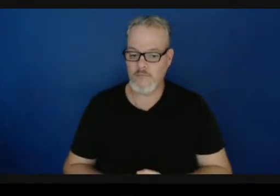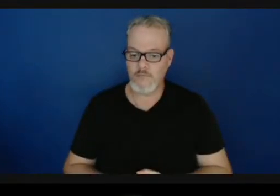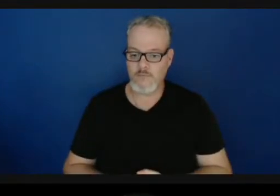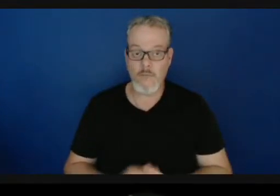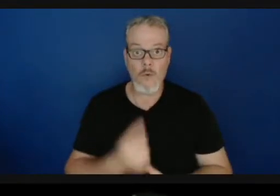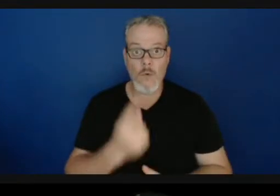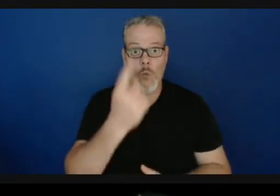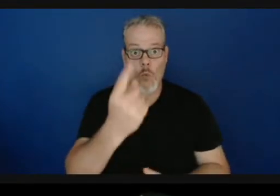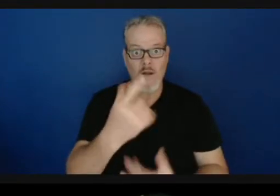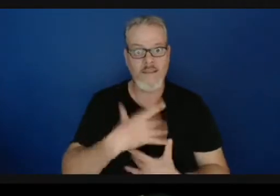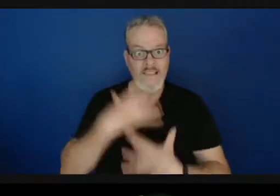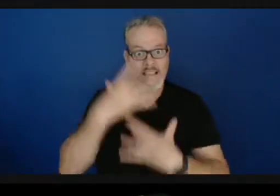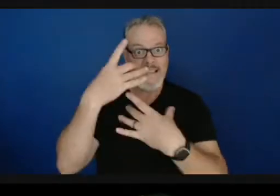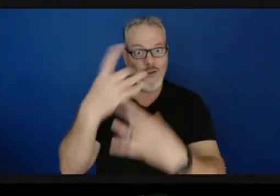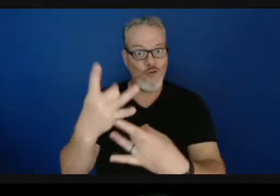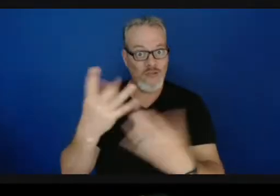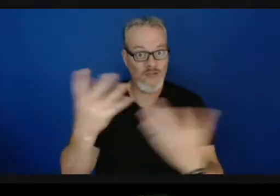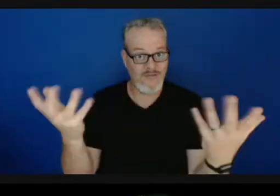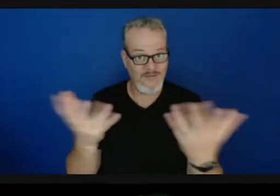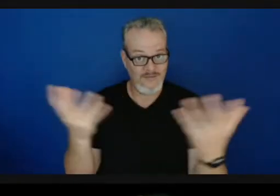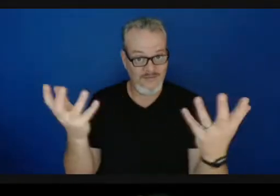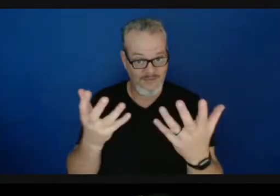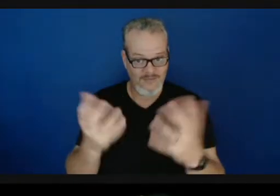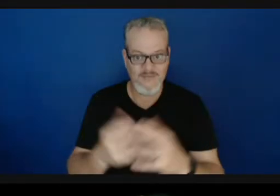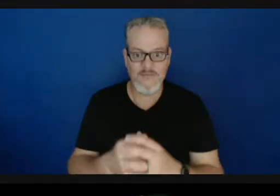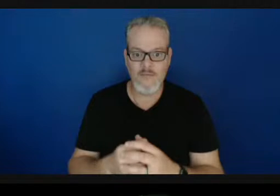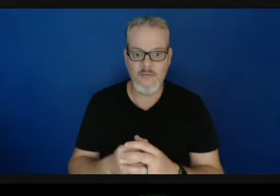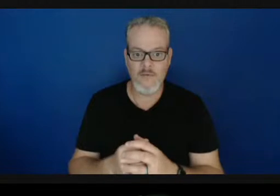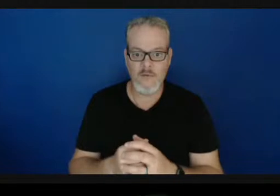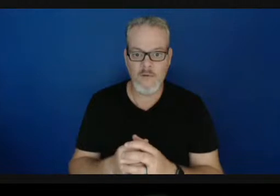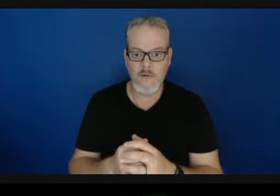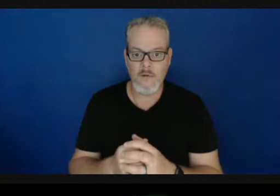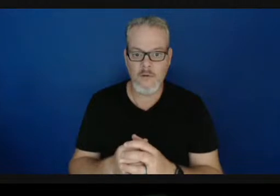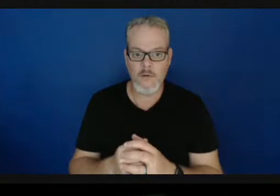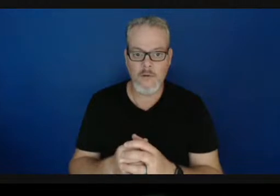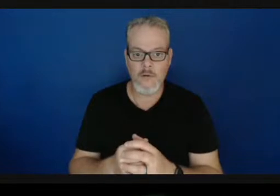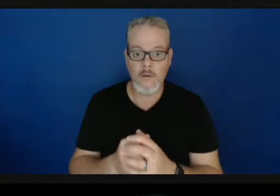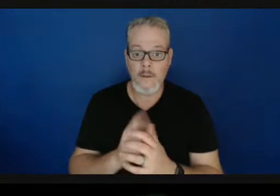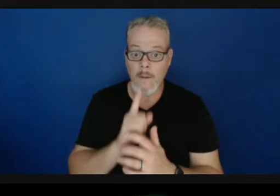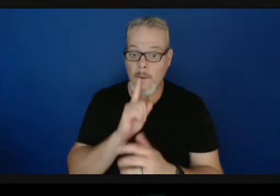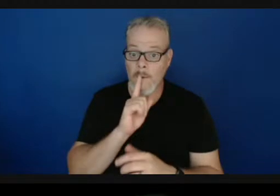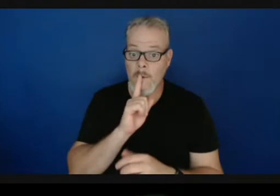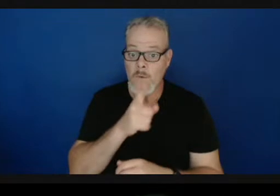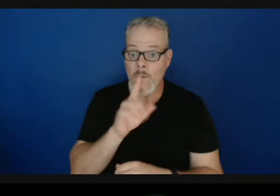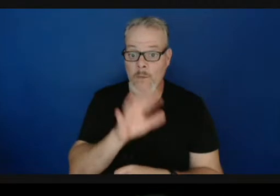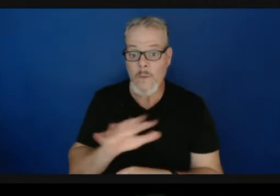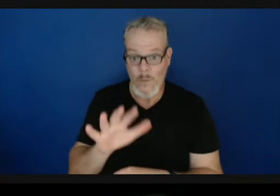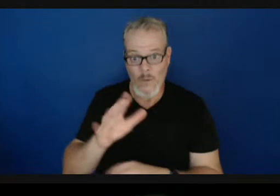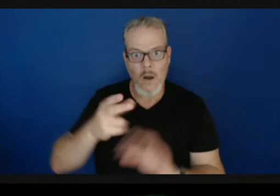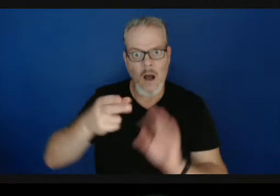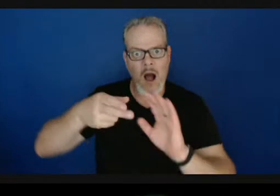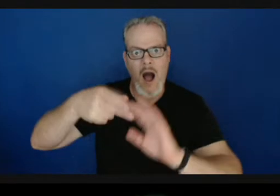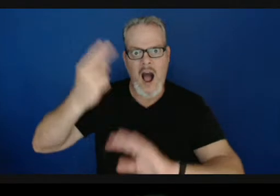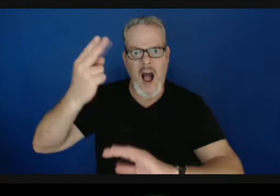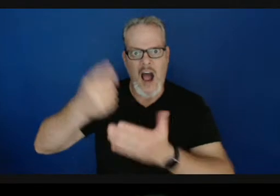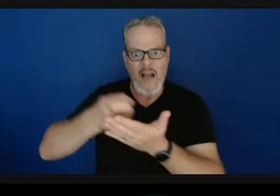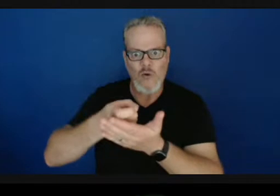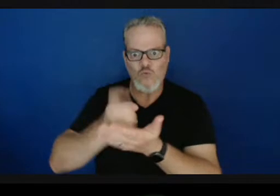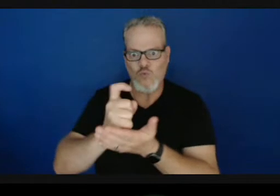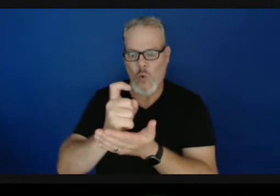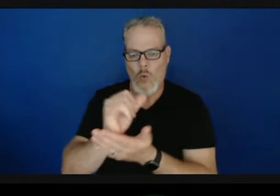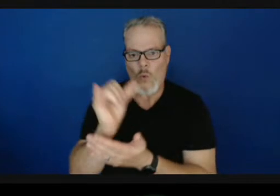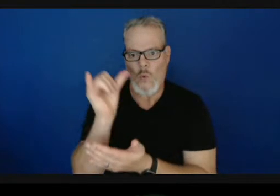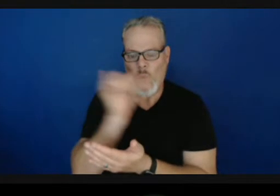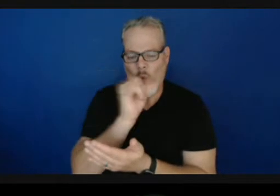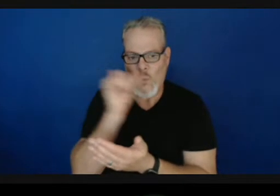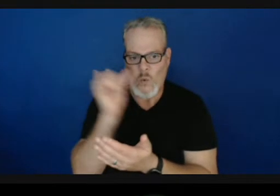thing that they found is that there was actually quite a high corrosion at the site that was